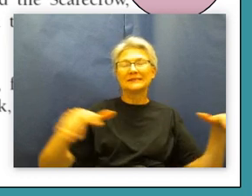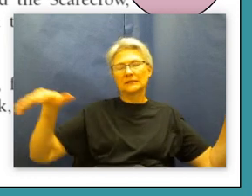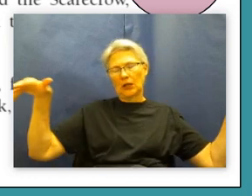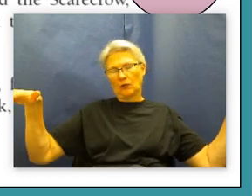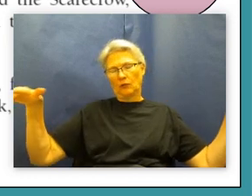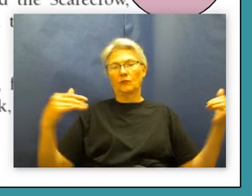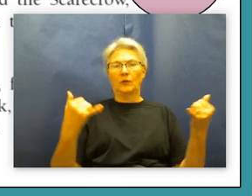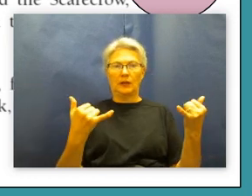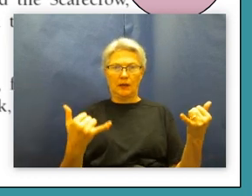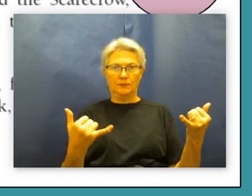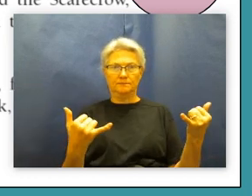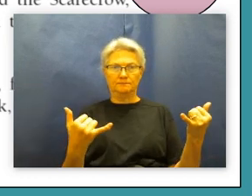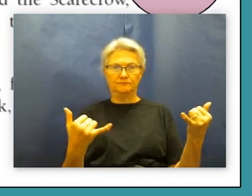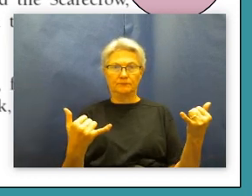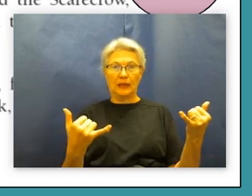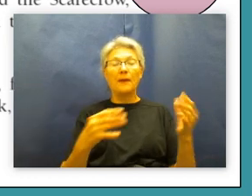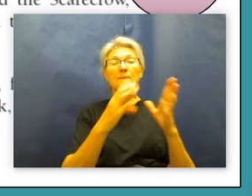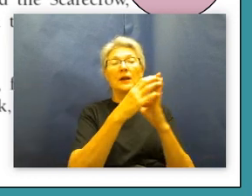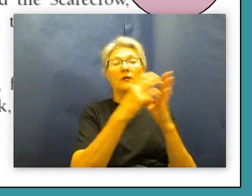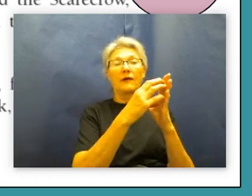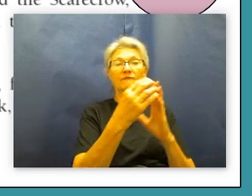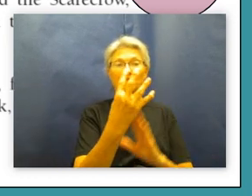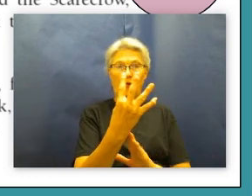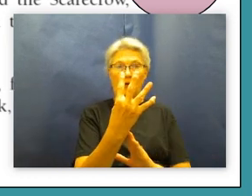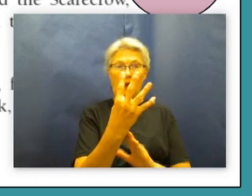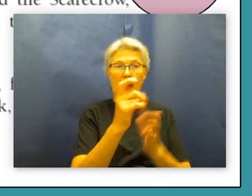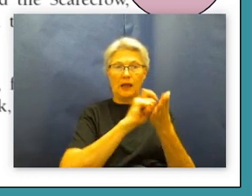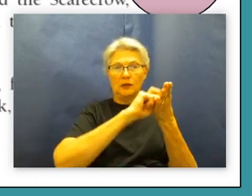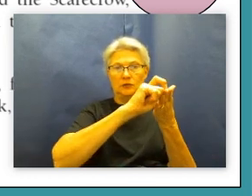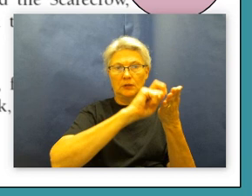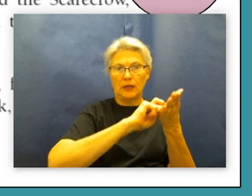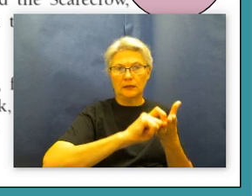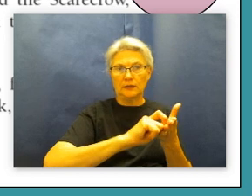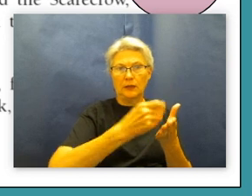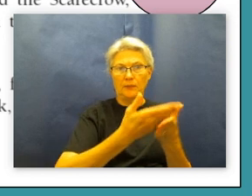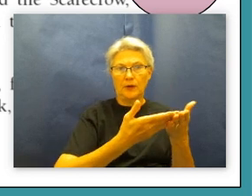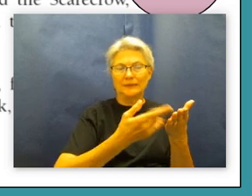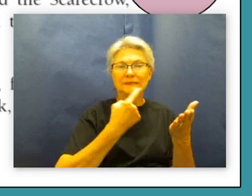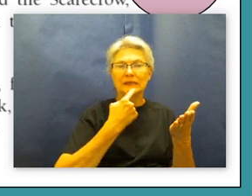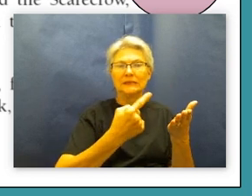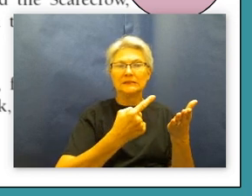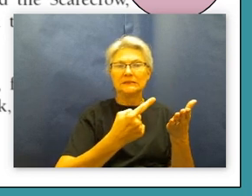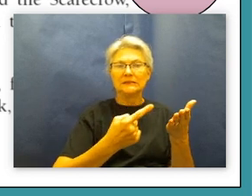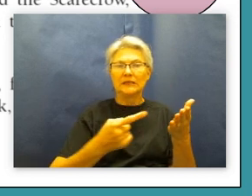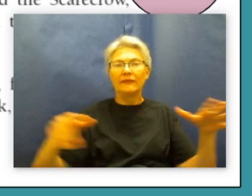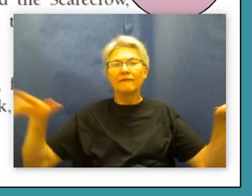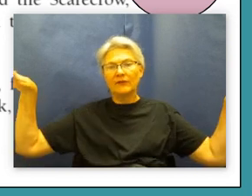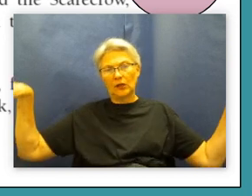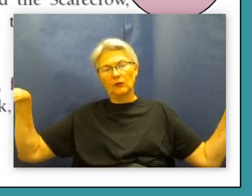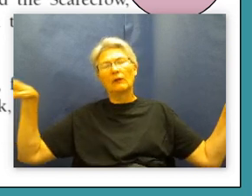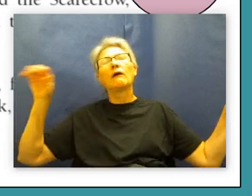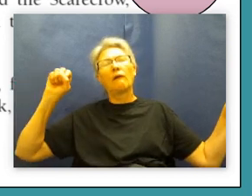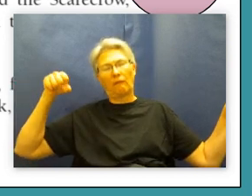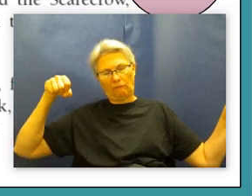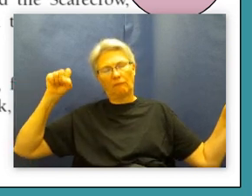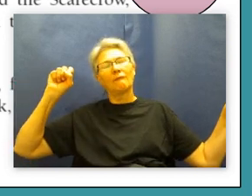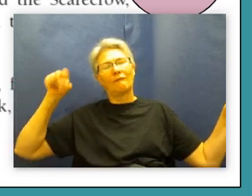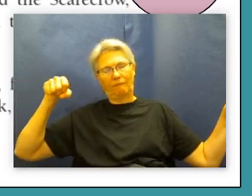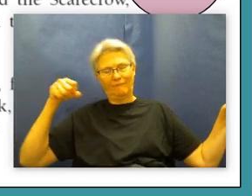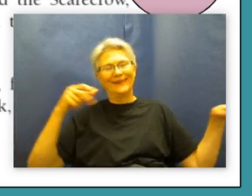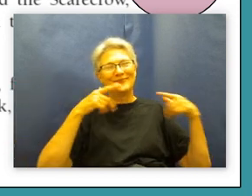right now. In paragraph 4, I underlined the part where it says the figure nodded its head to her in a